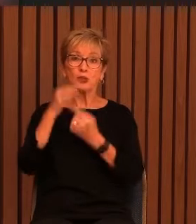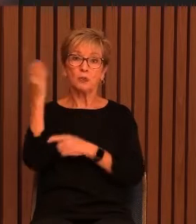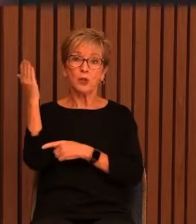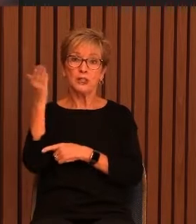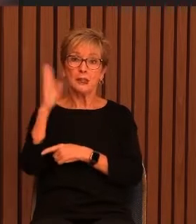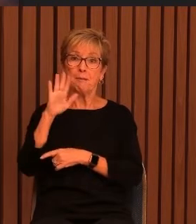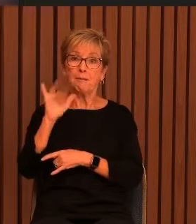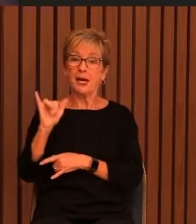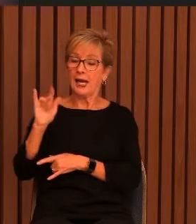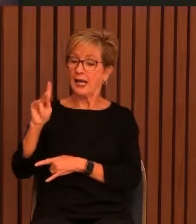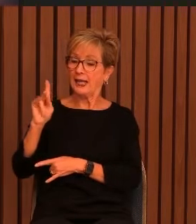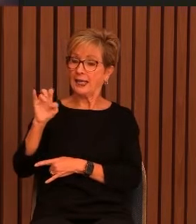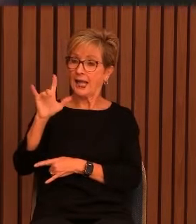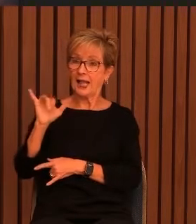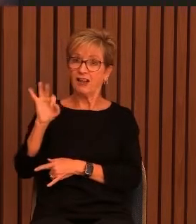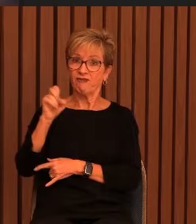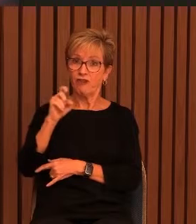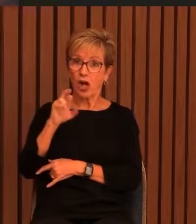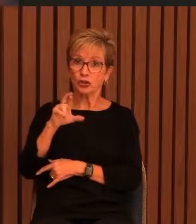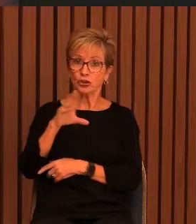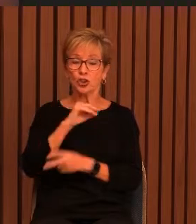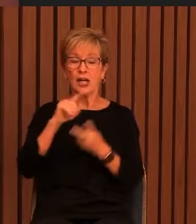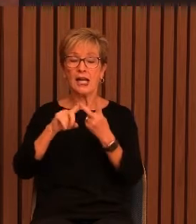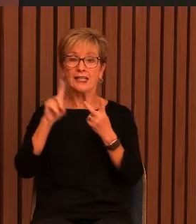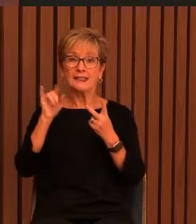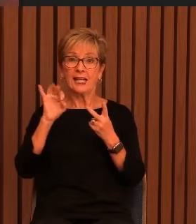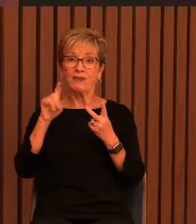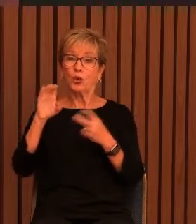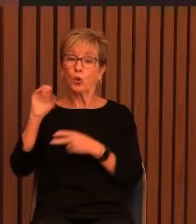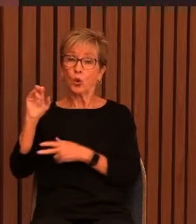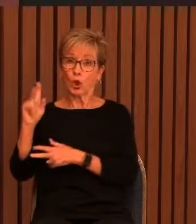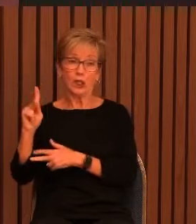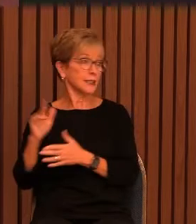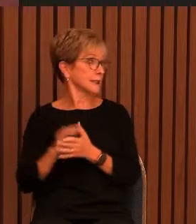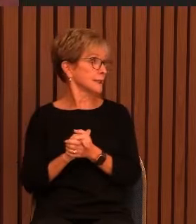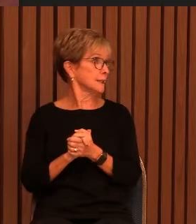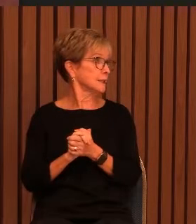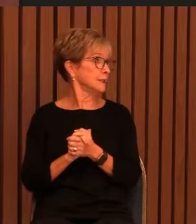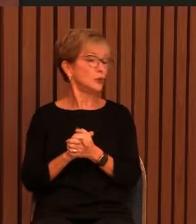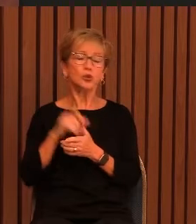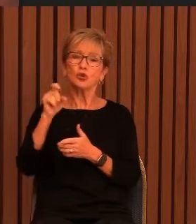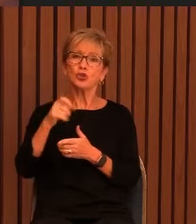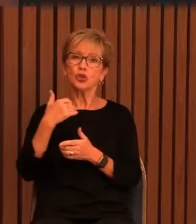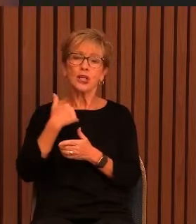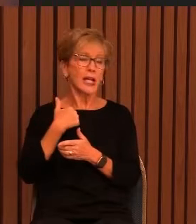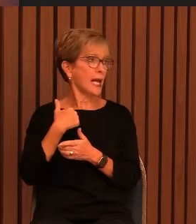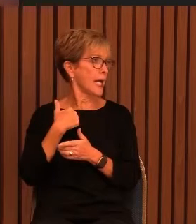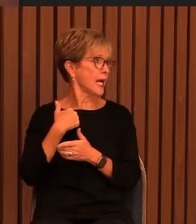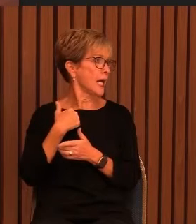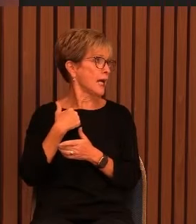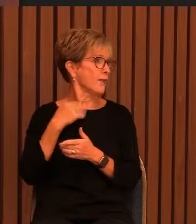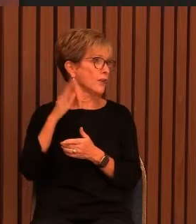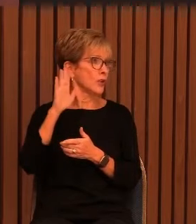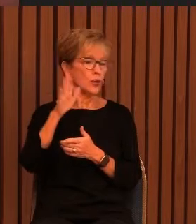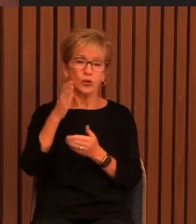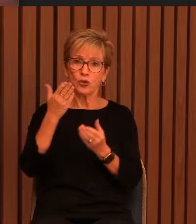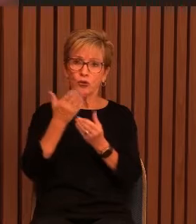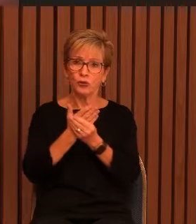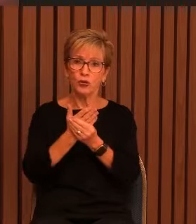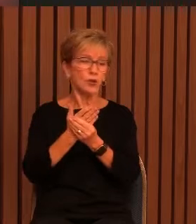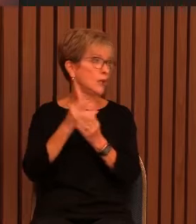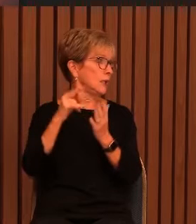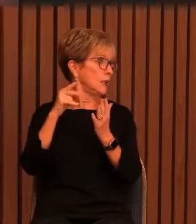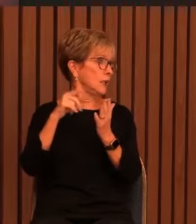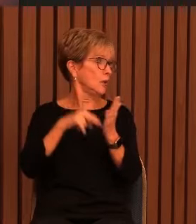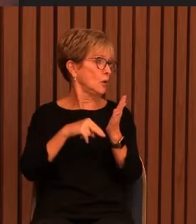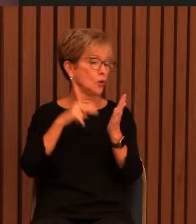by Kelly Foster and David Cook. You should have your graphic in your folder. Also, you might want to